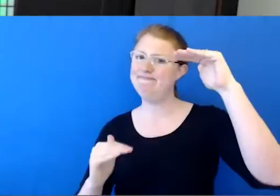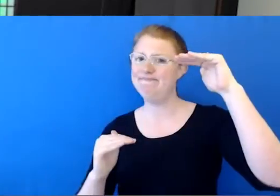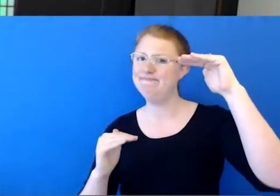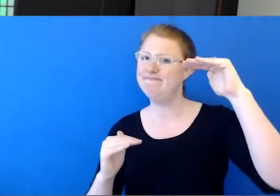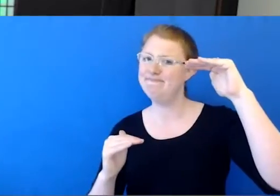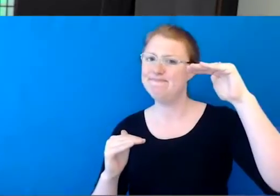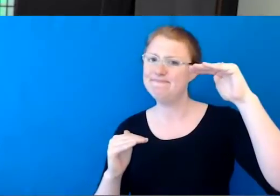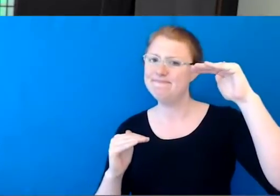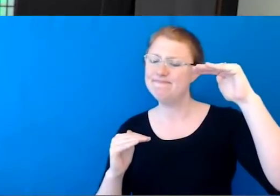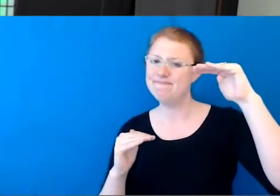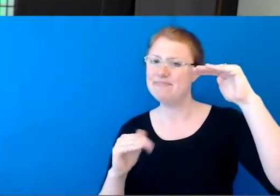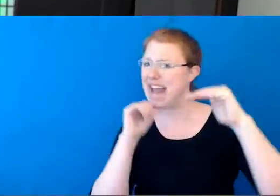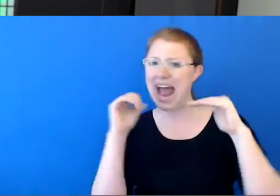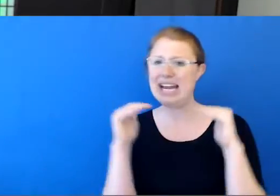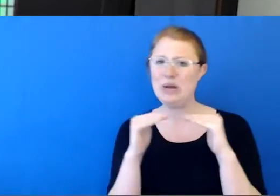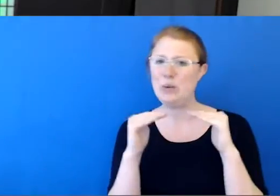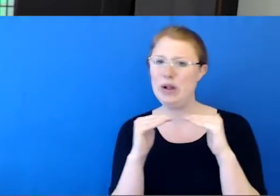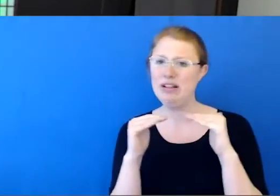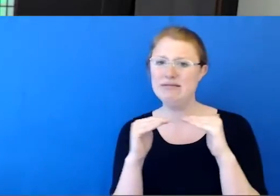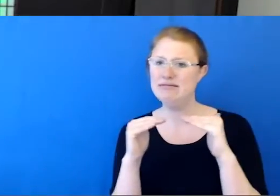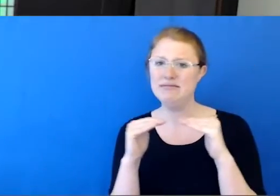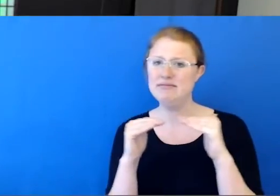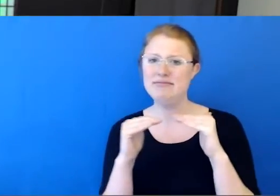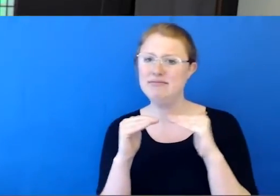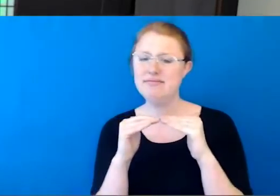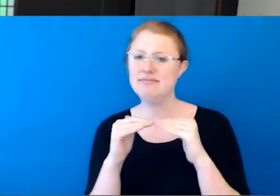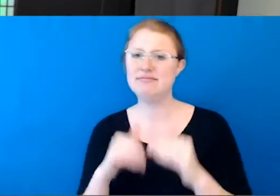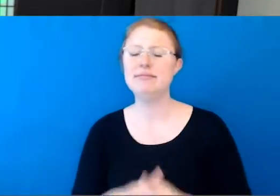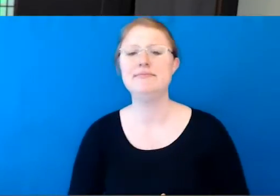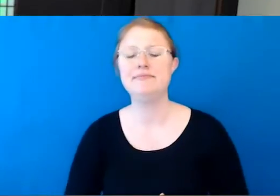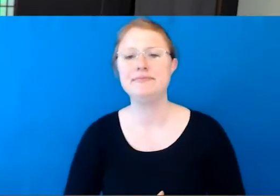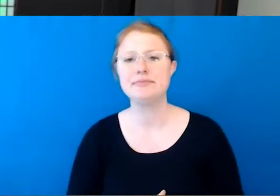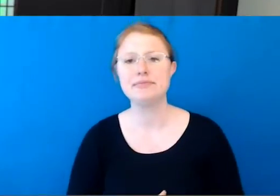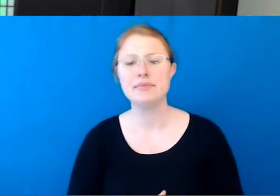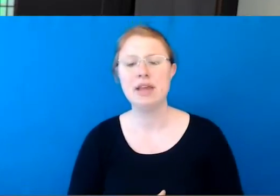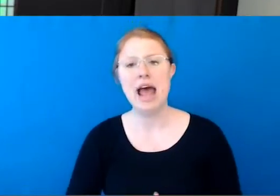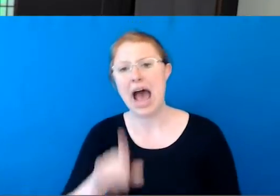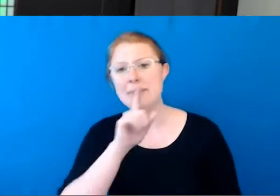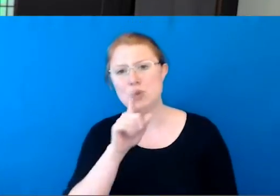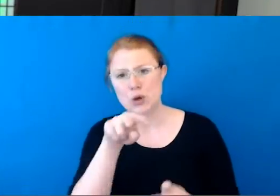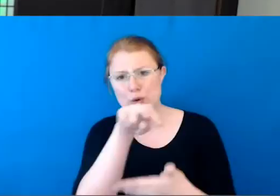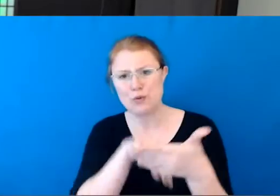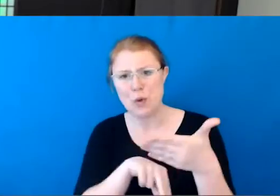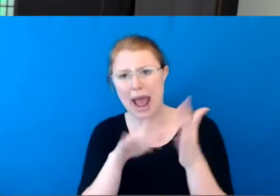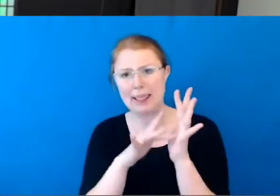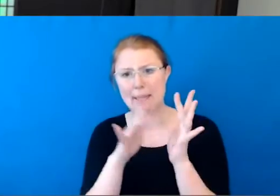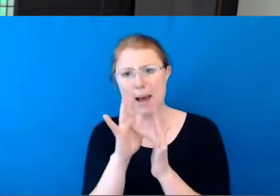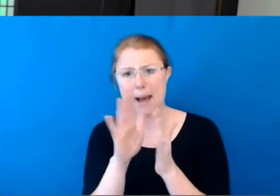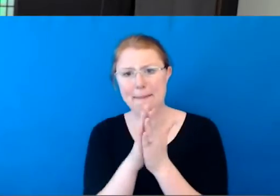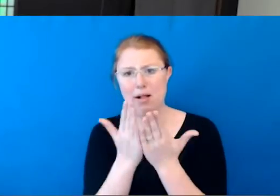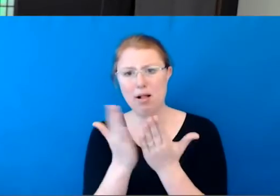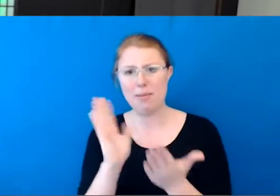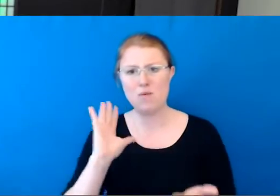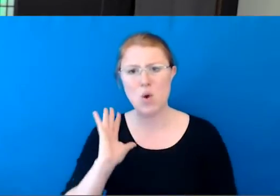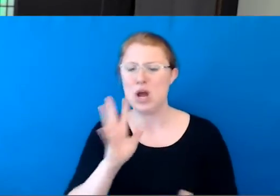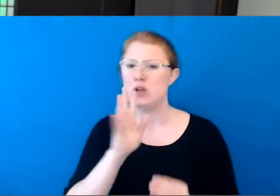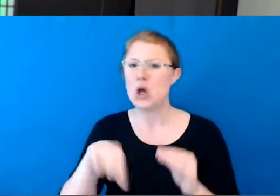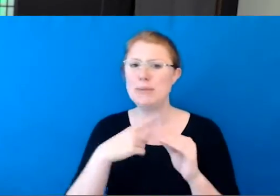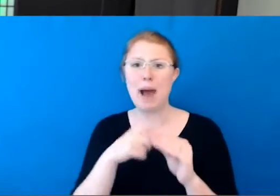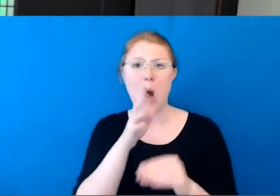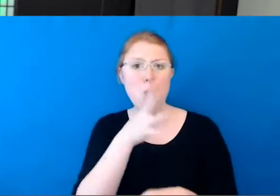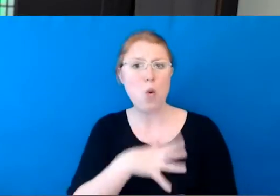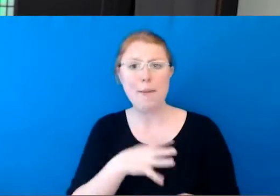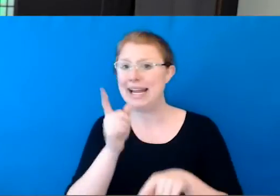of a secondary class in the population. I'm sure you've read scriptures in the Bible where it talks about women not speaking in church.